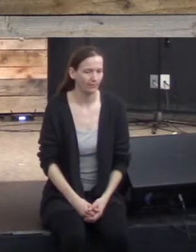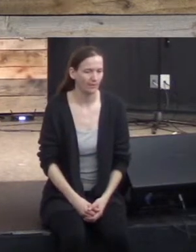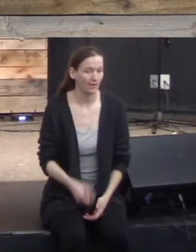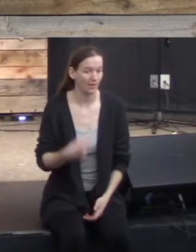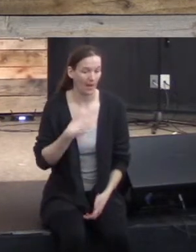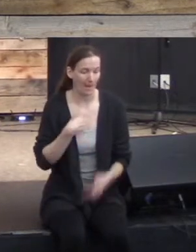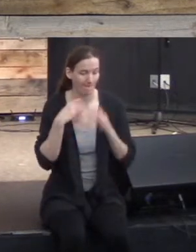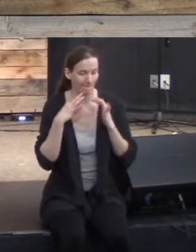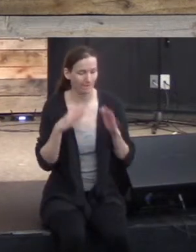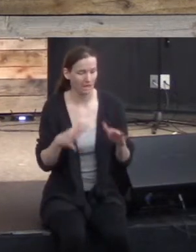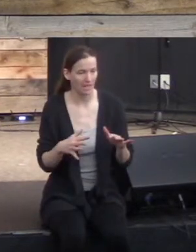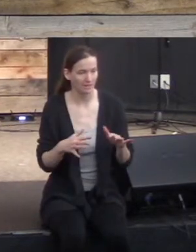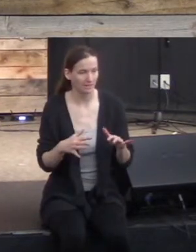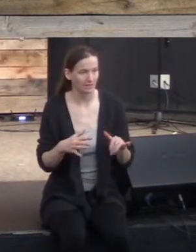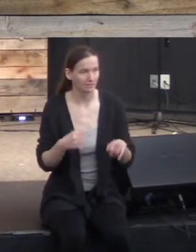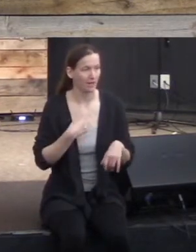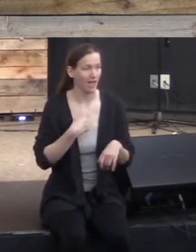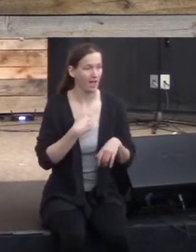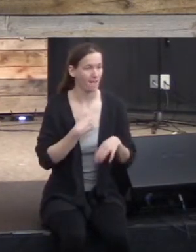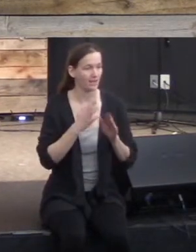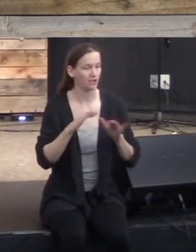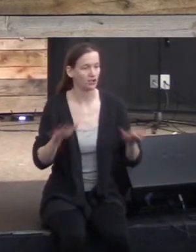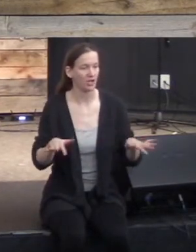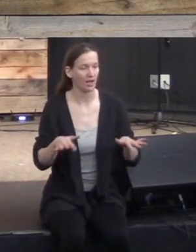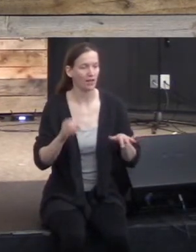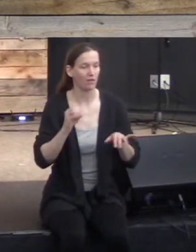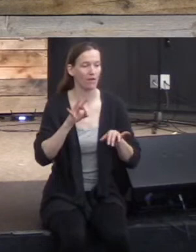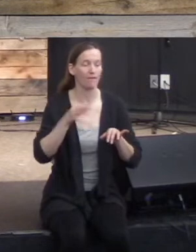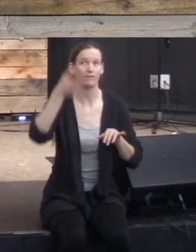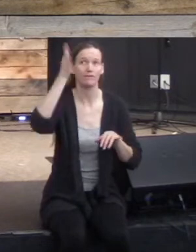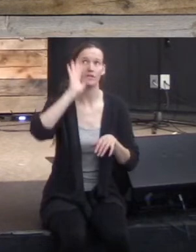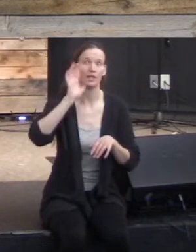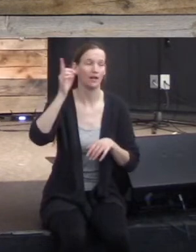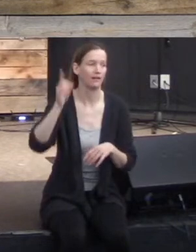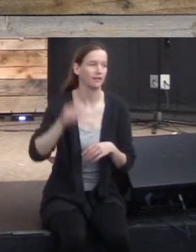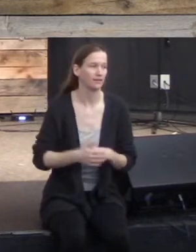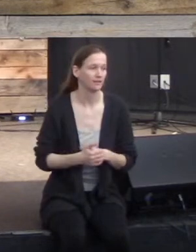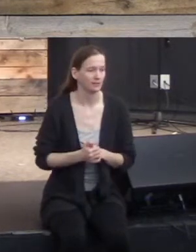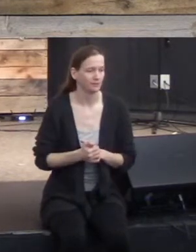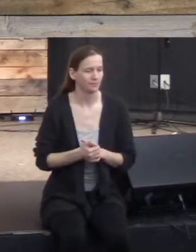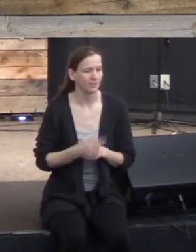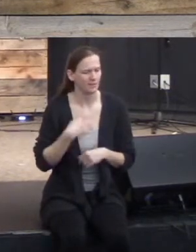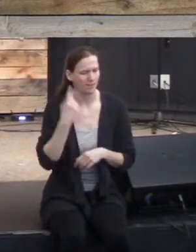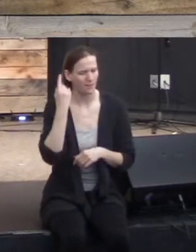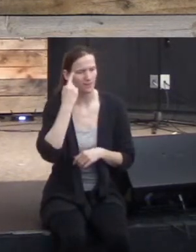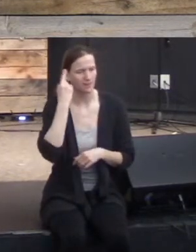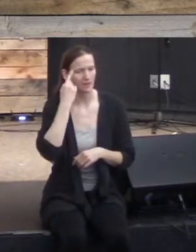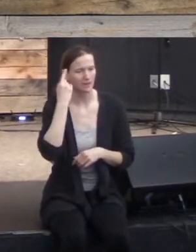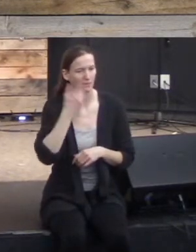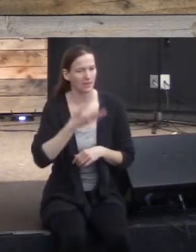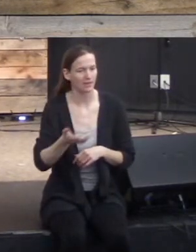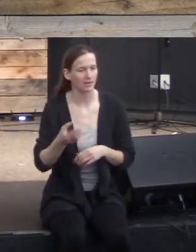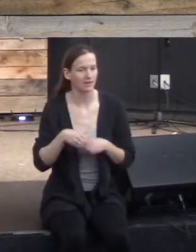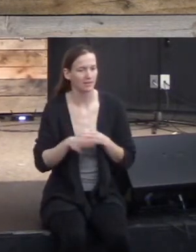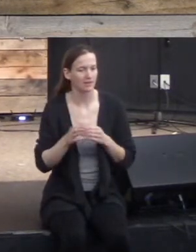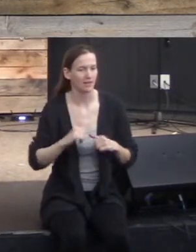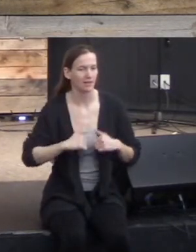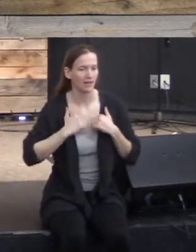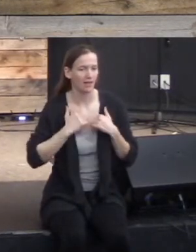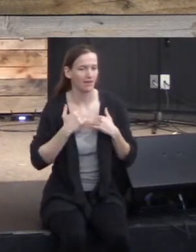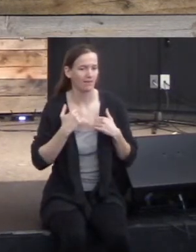that I'm blessed. I'm a child of God. And as I think about all the things in life that I built myself up